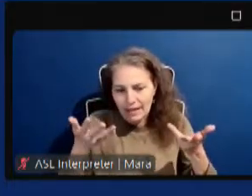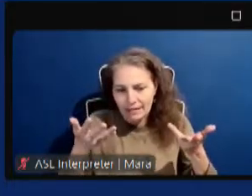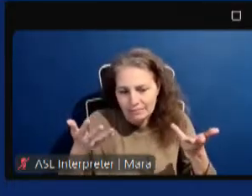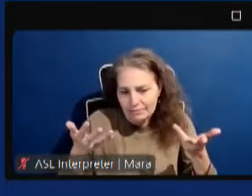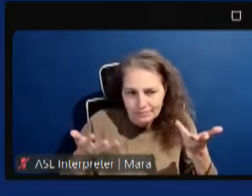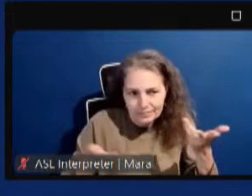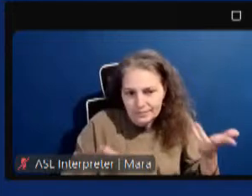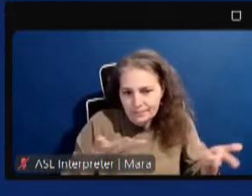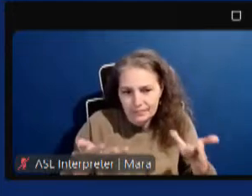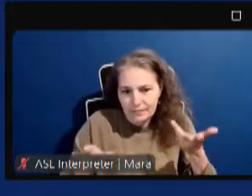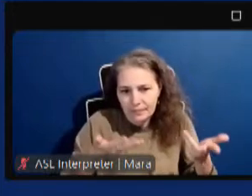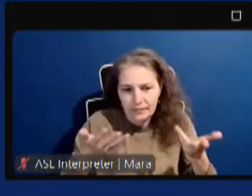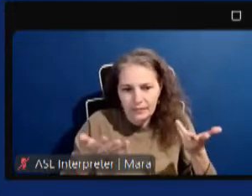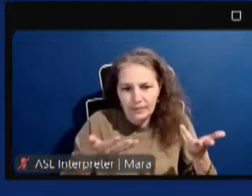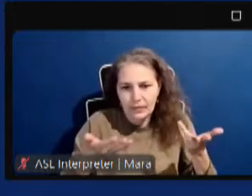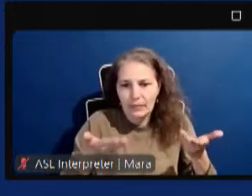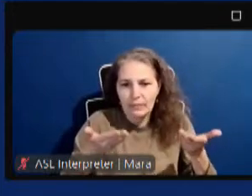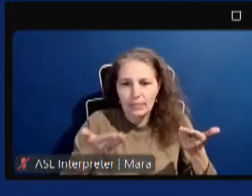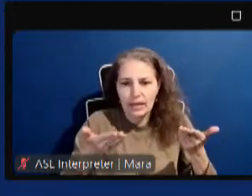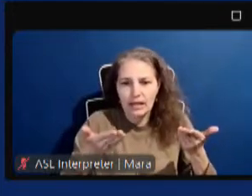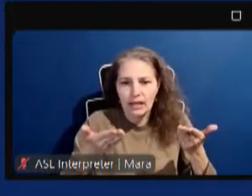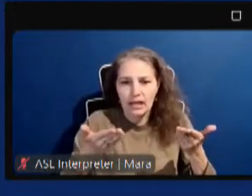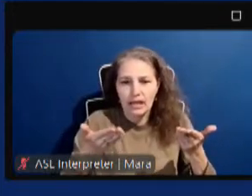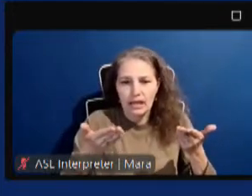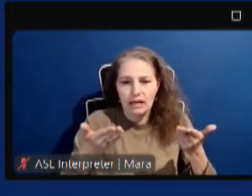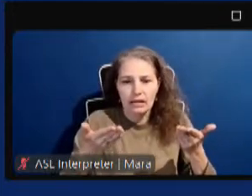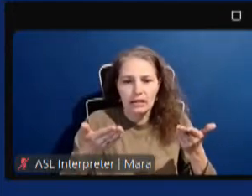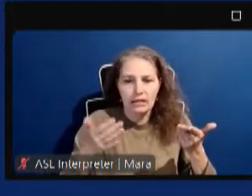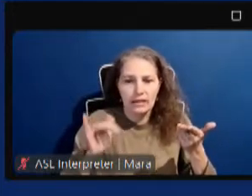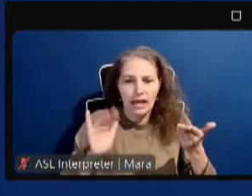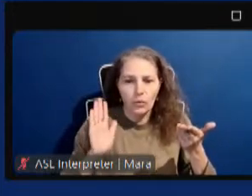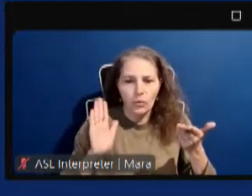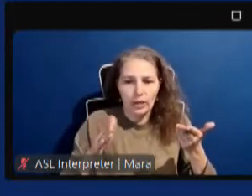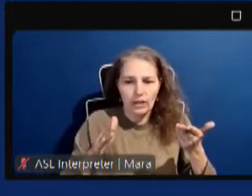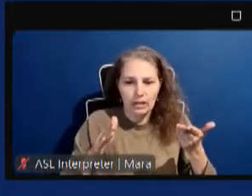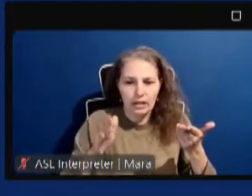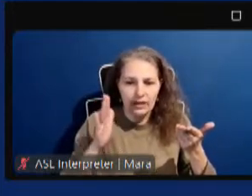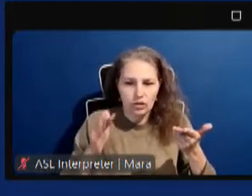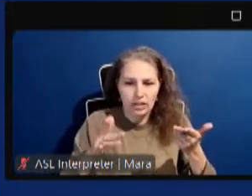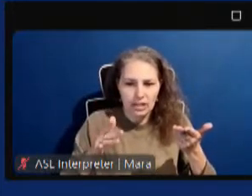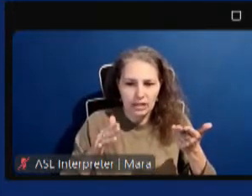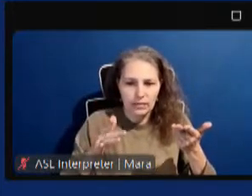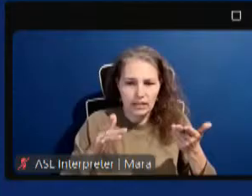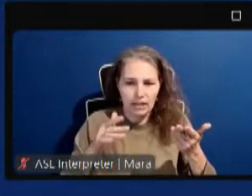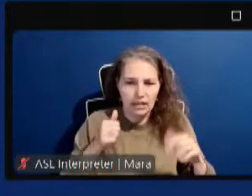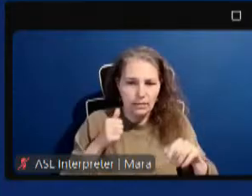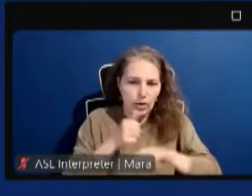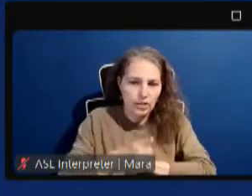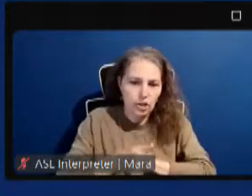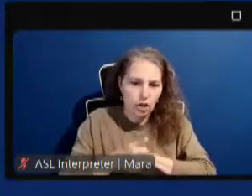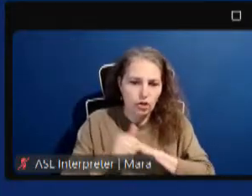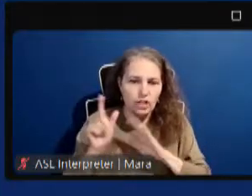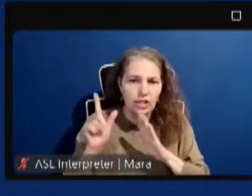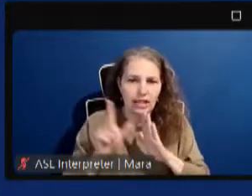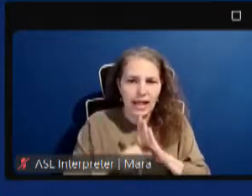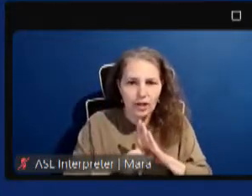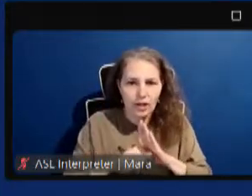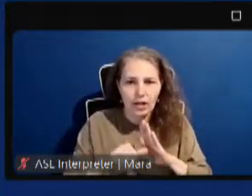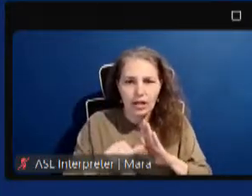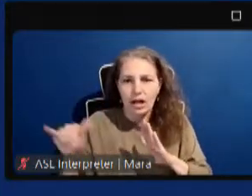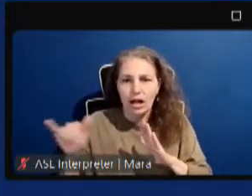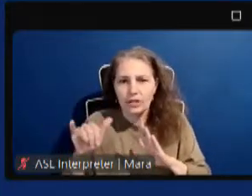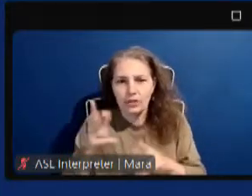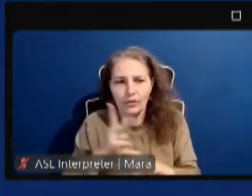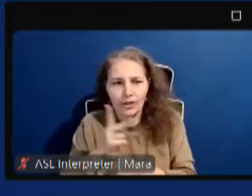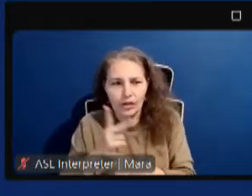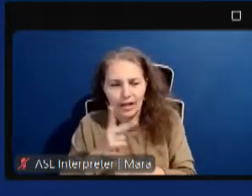but it could result in the prosecution later or us figuring out who's in the area that shouldn't be there. So if